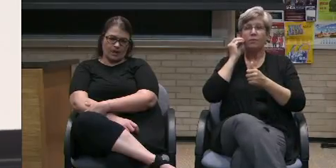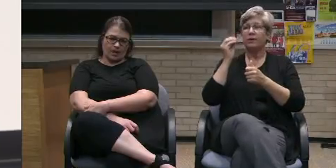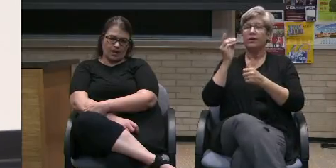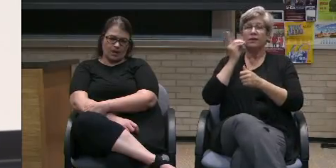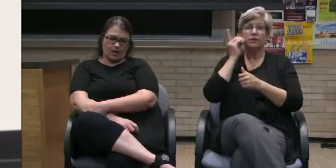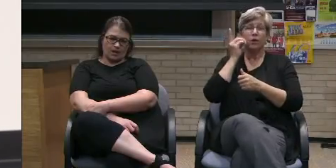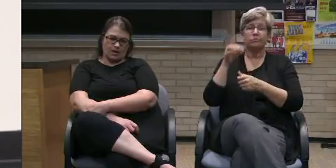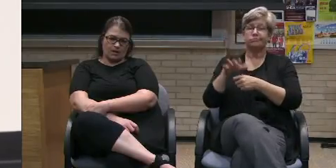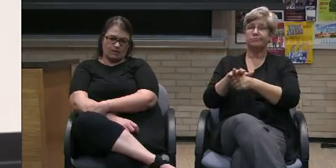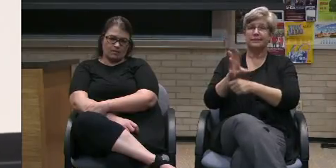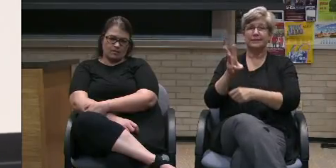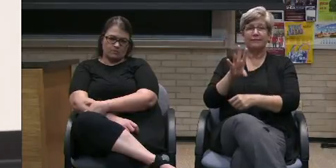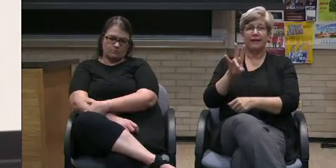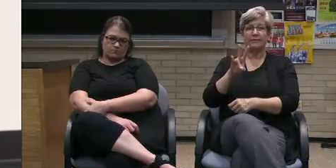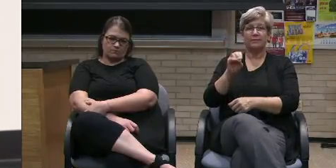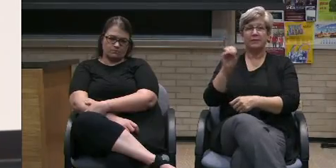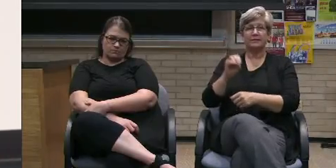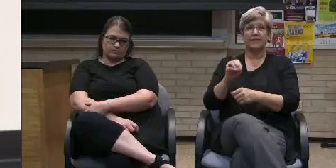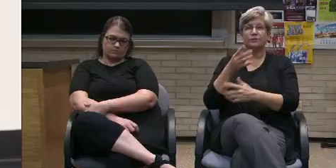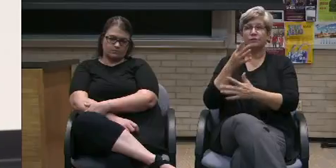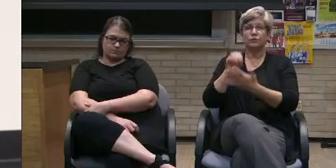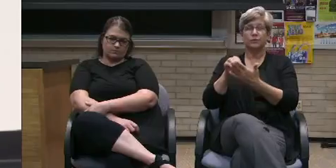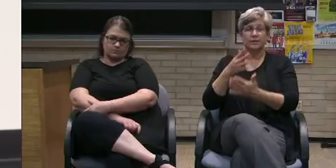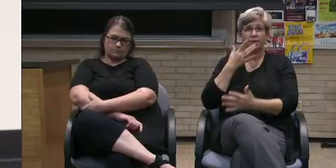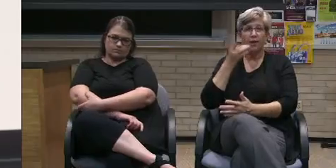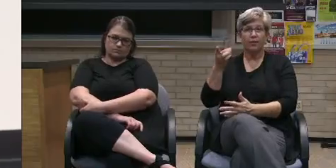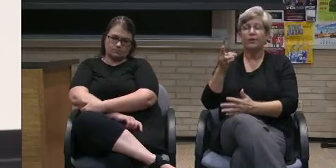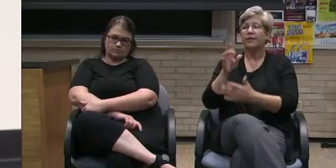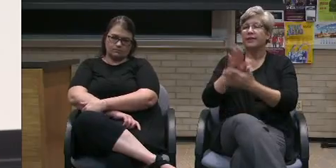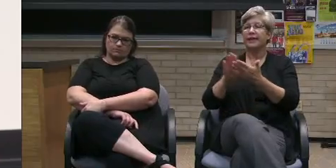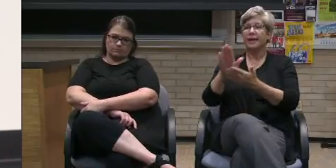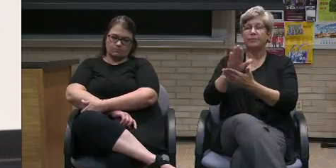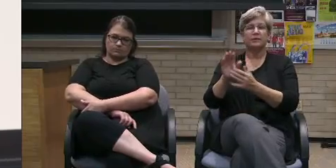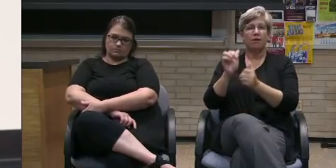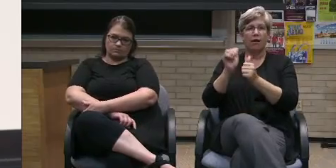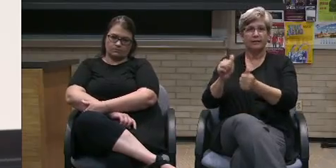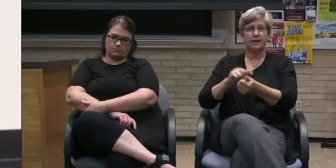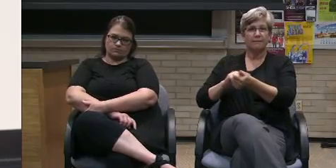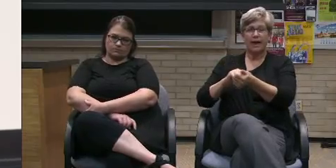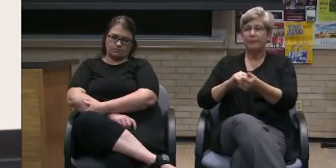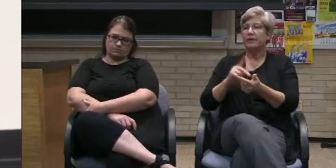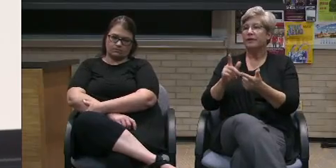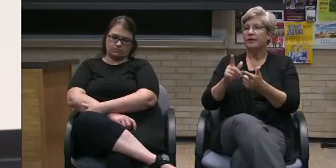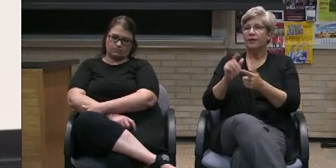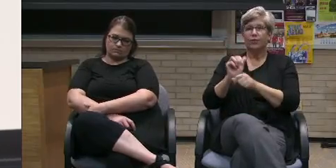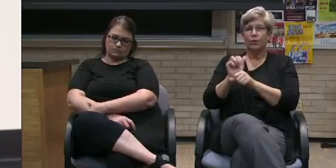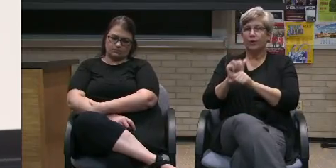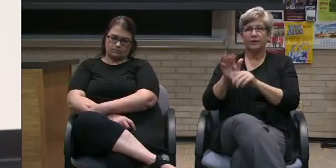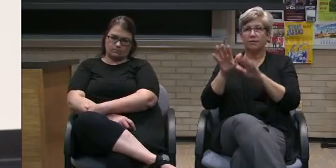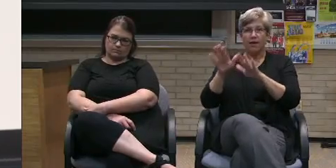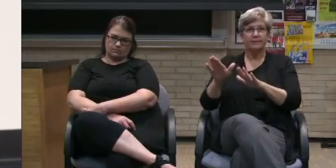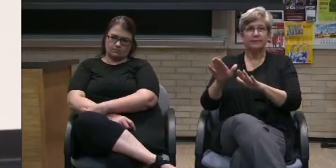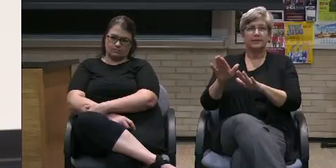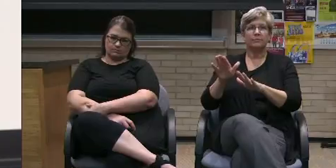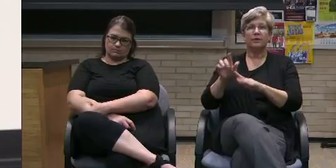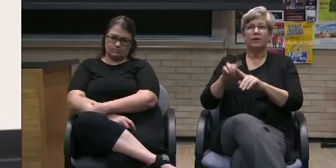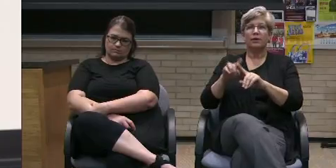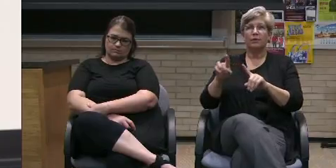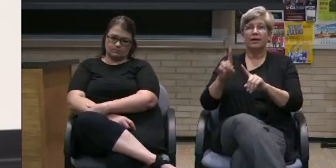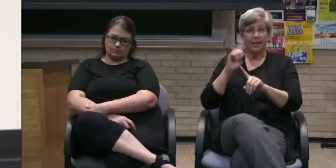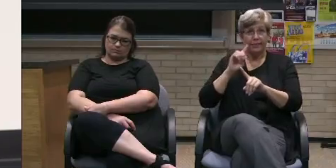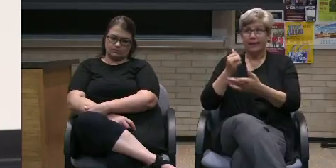65 to 70% students of color. The campus has a fantastic vibe. We're doing fantastic work that I feel great, that I think I'm having an impact